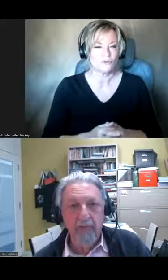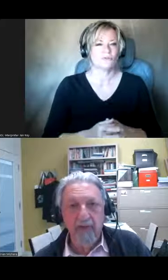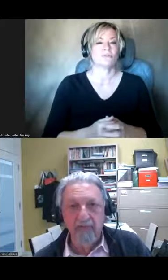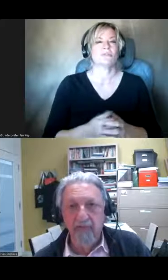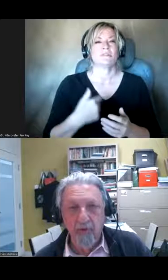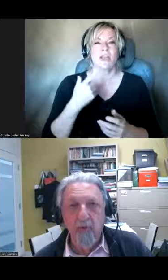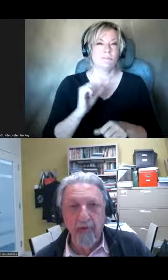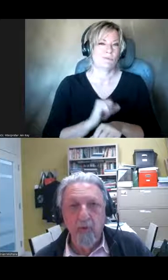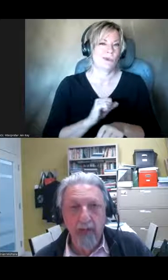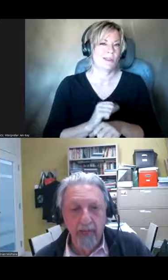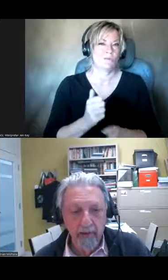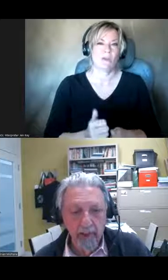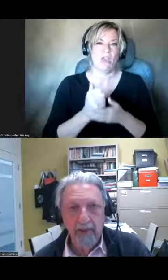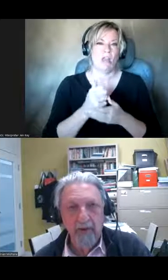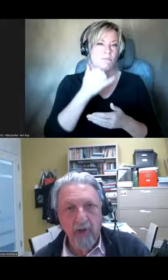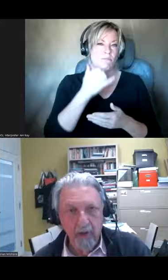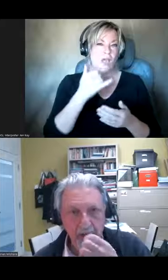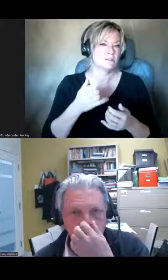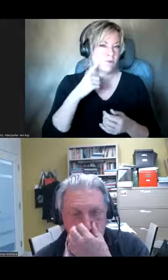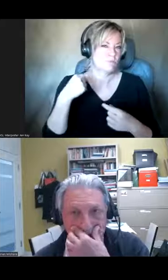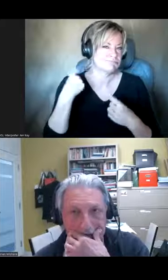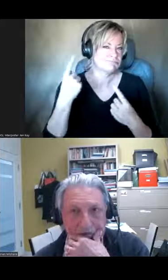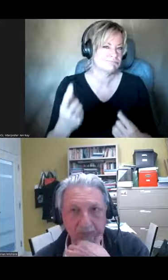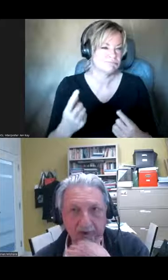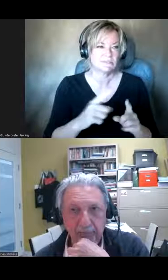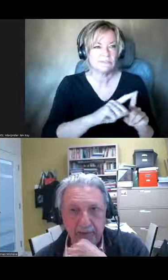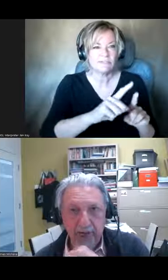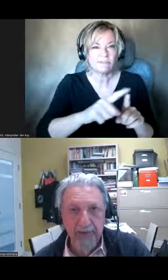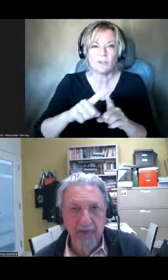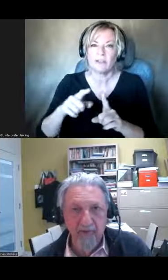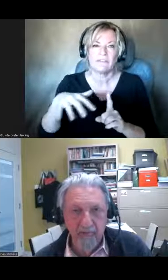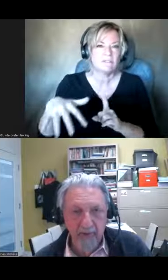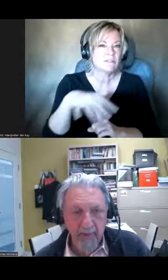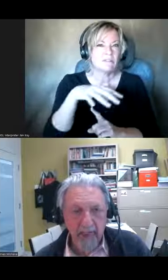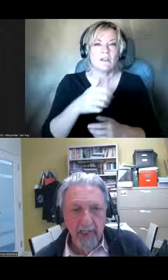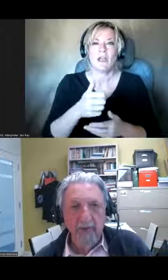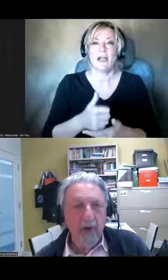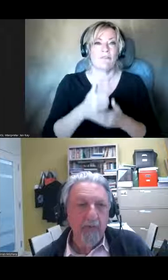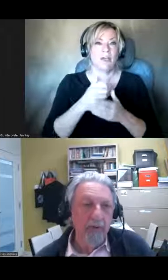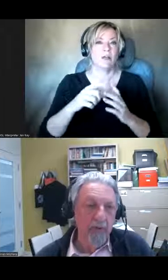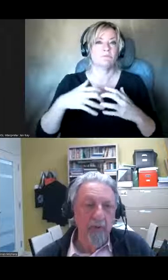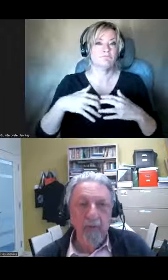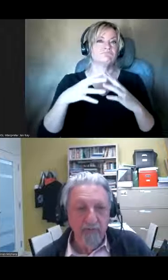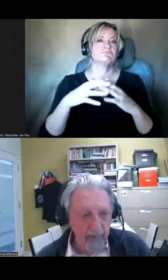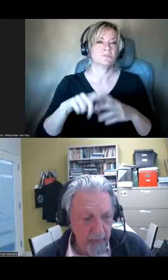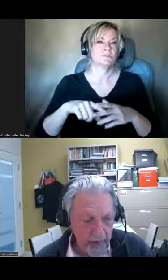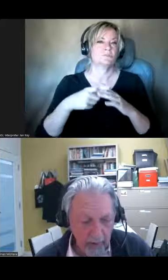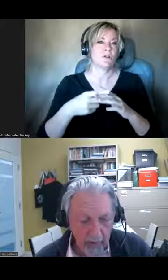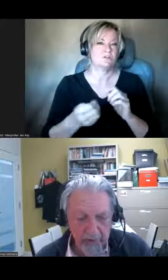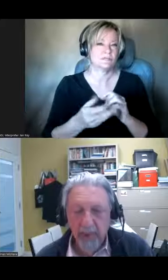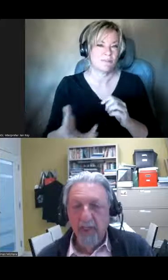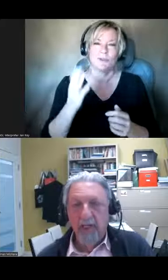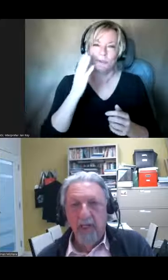with helplines for quite a while in a lot of different settings. I've helped start several of them, and we all know about